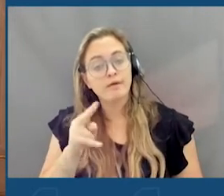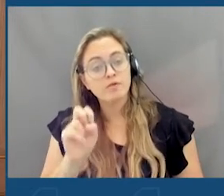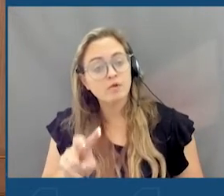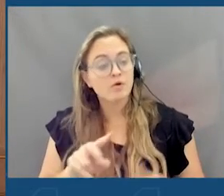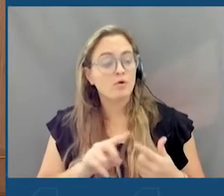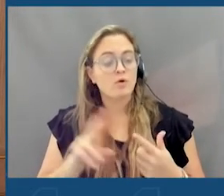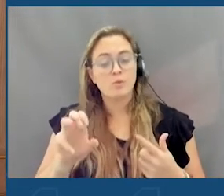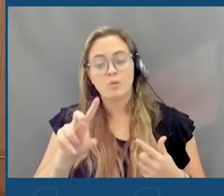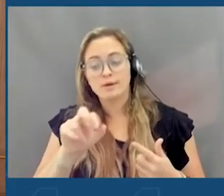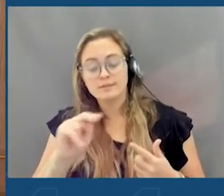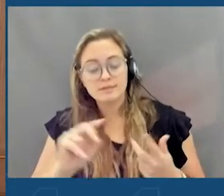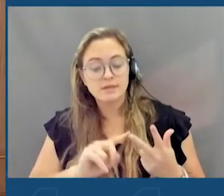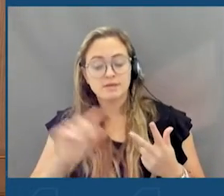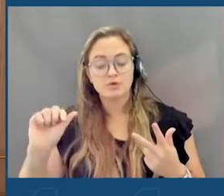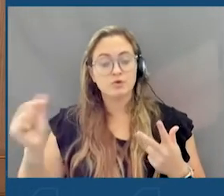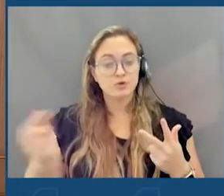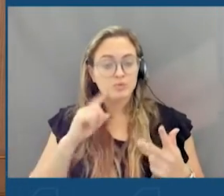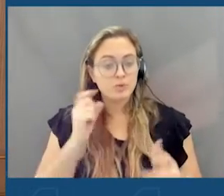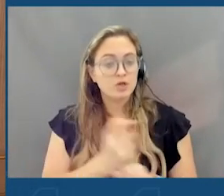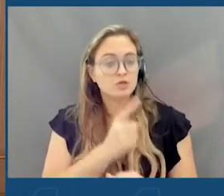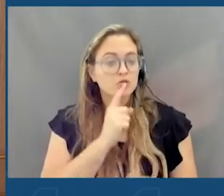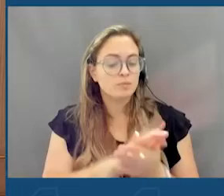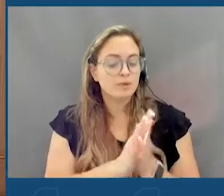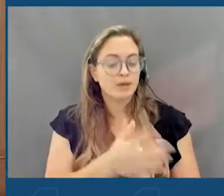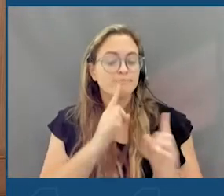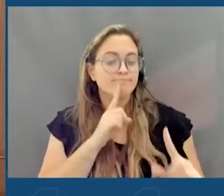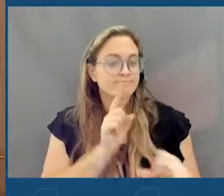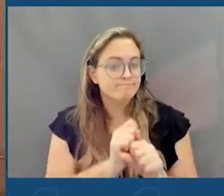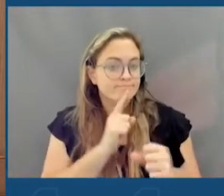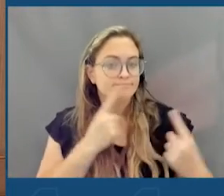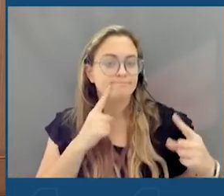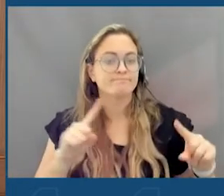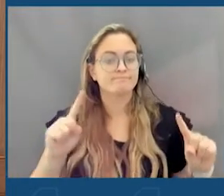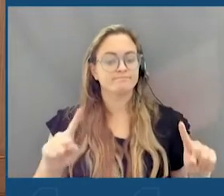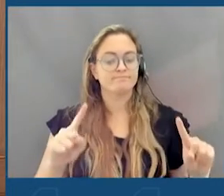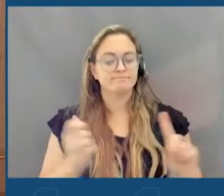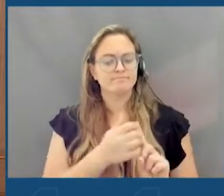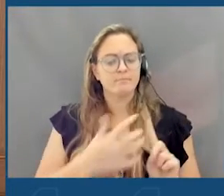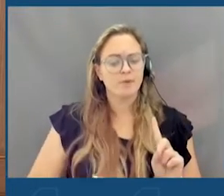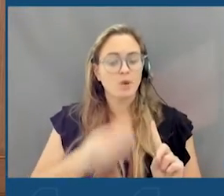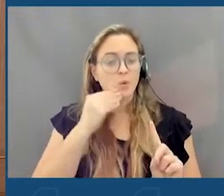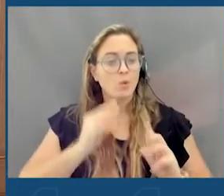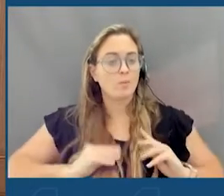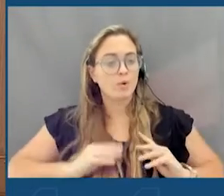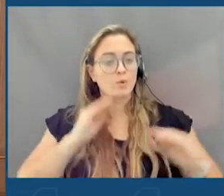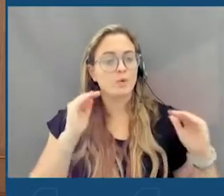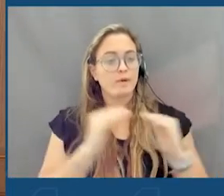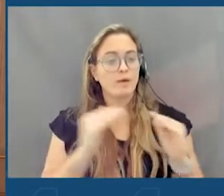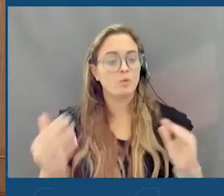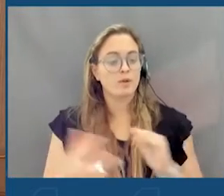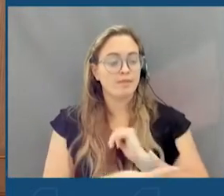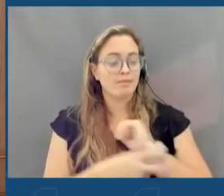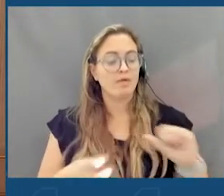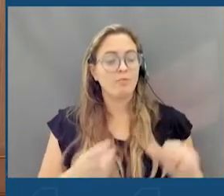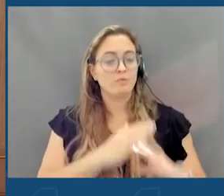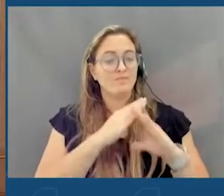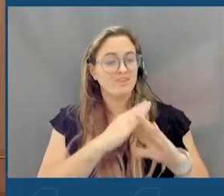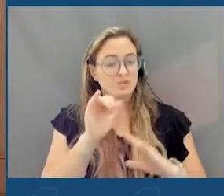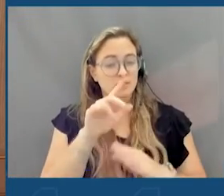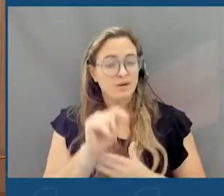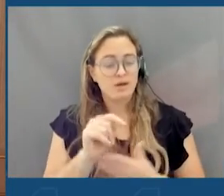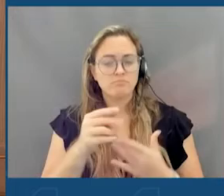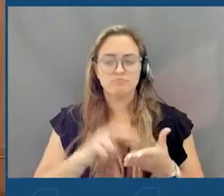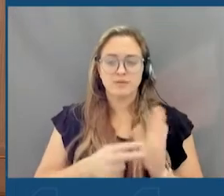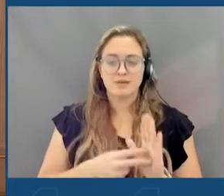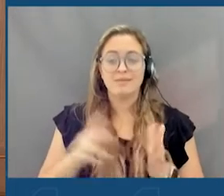the Attorney General for making sure this became a reality. It also expands the Homeowner Equity Theft Prevention Act, allow homeowners to